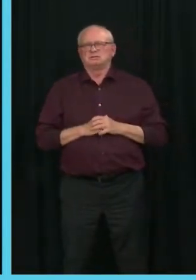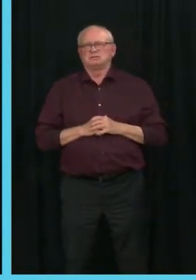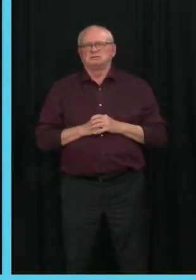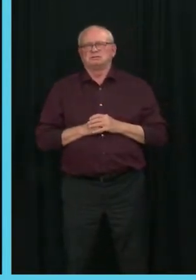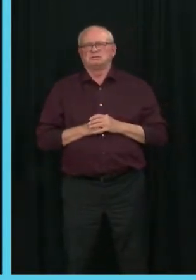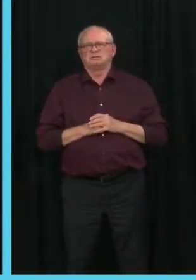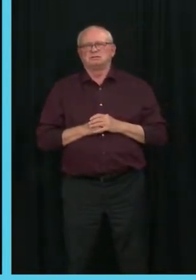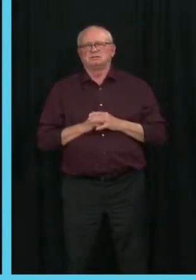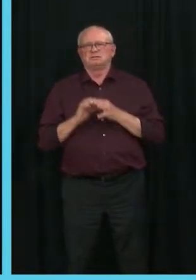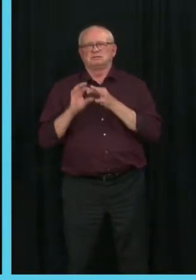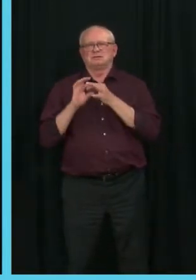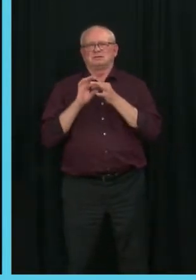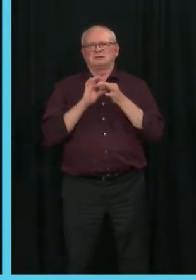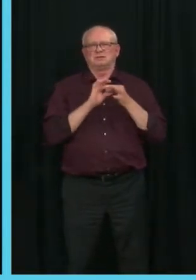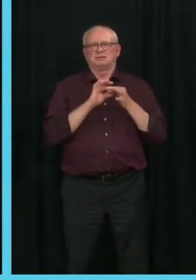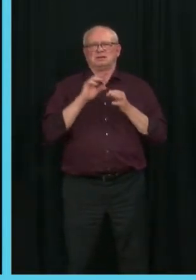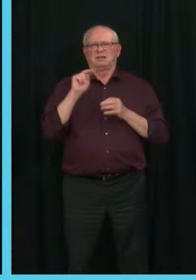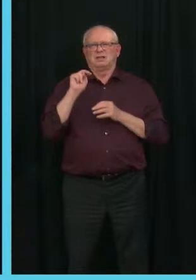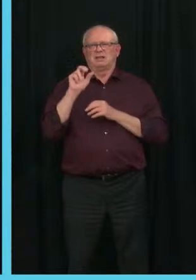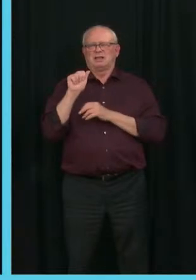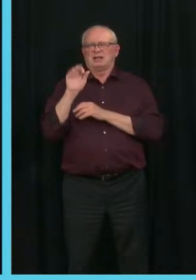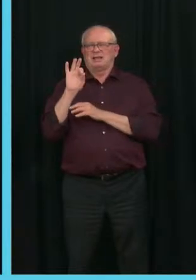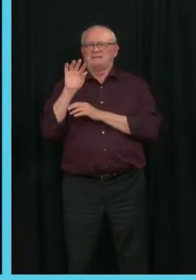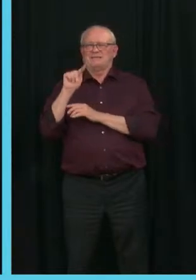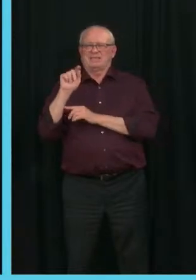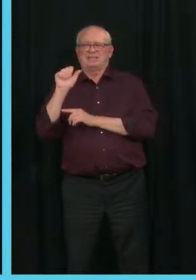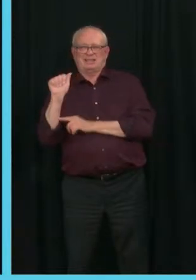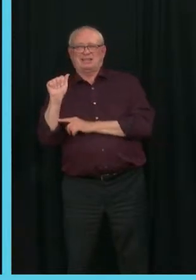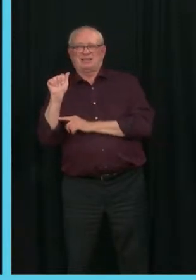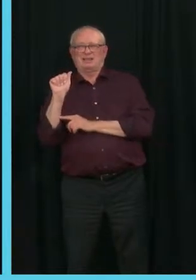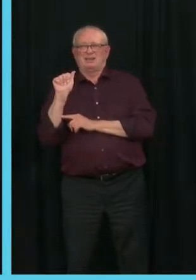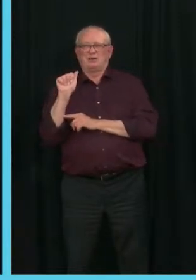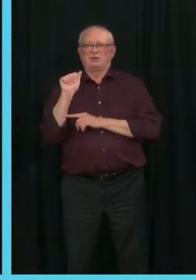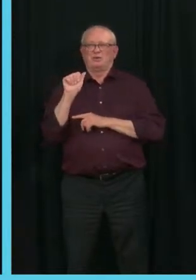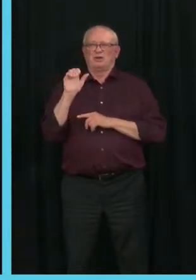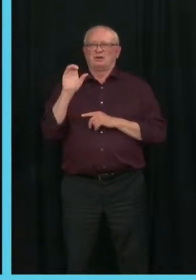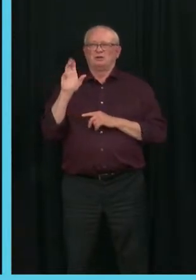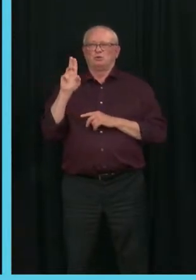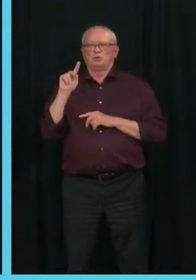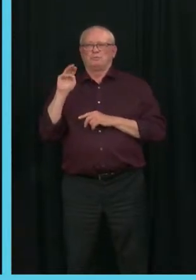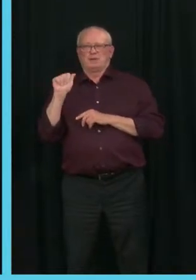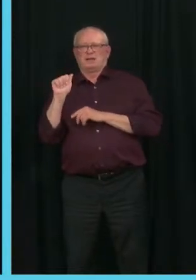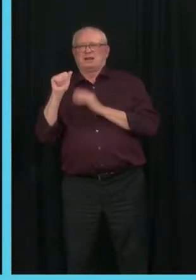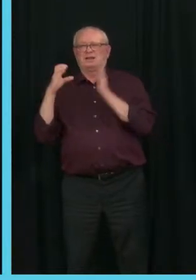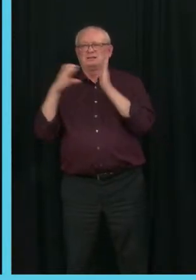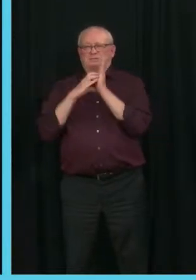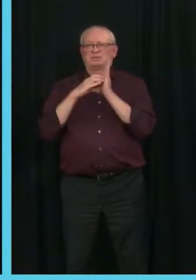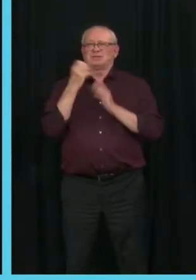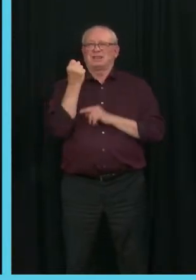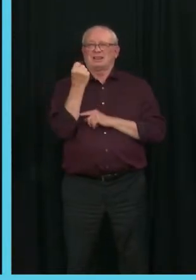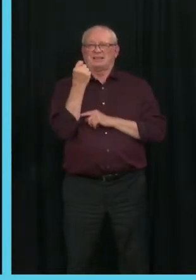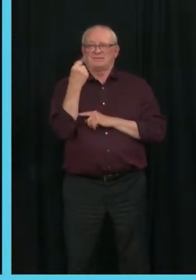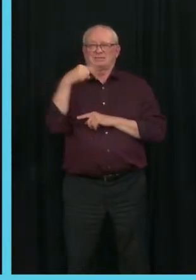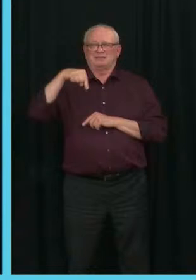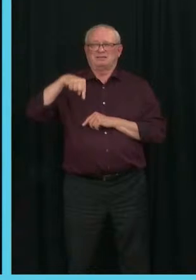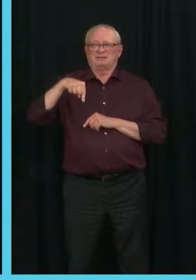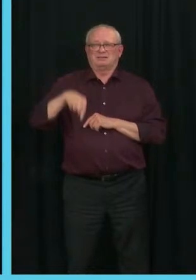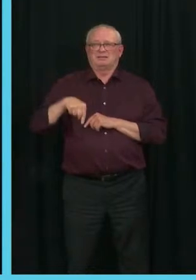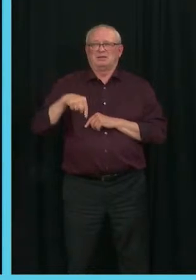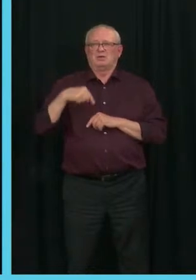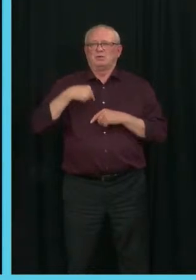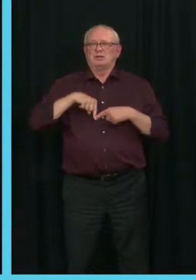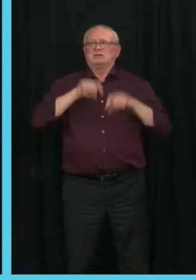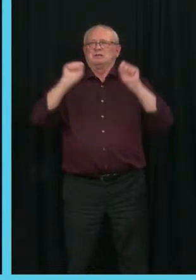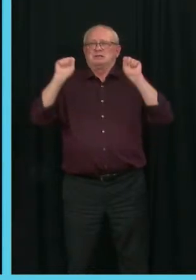or CUSMA Chapter 11 provision which allows applications to reclaim damages that result from